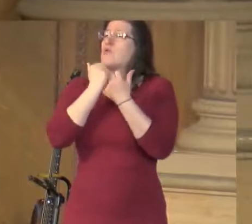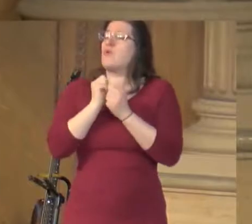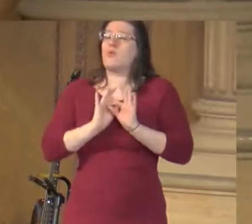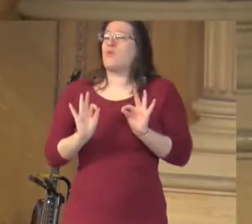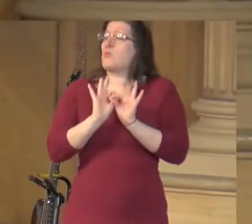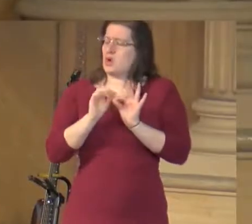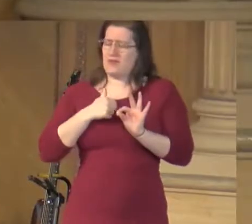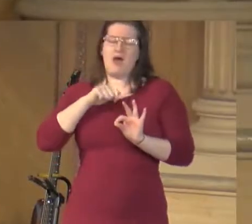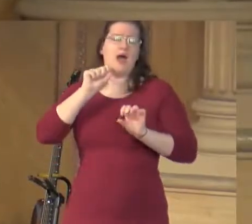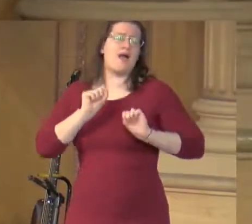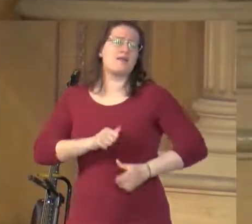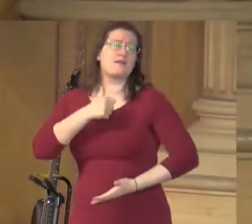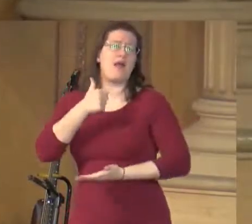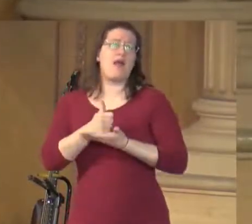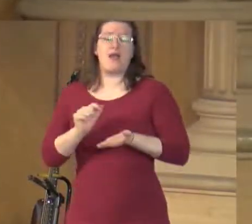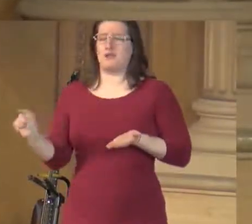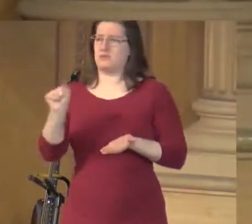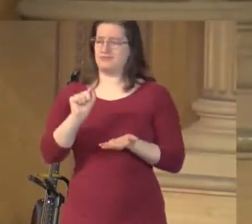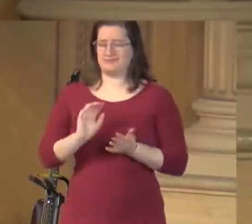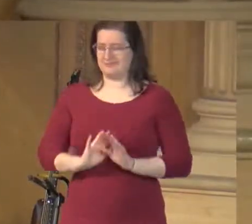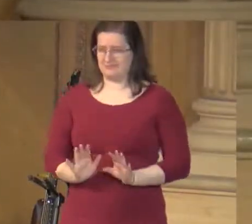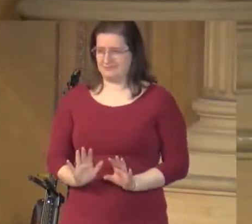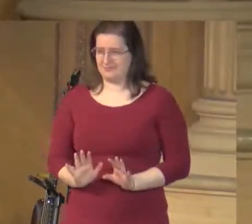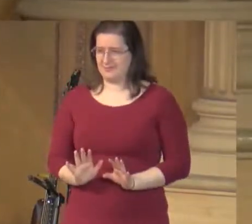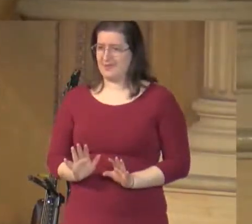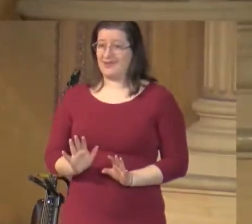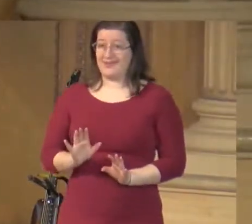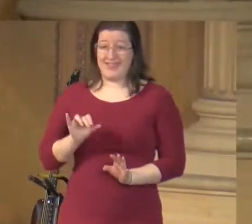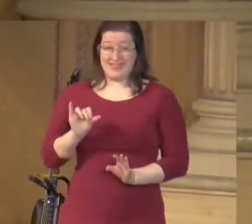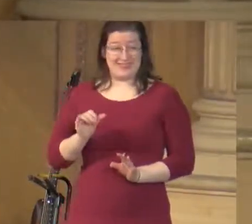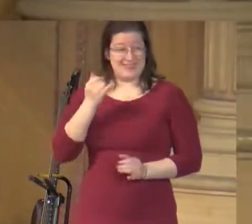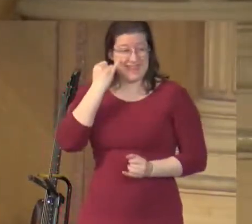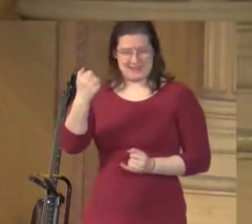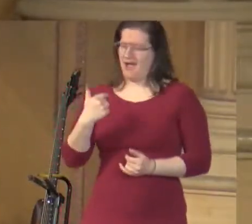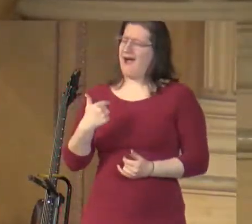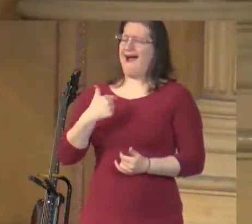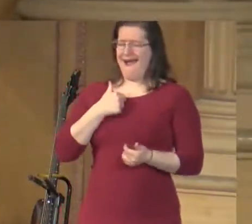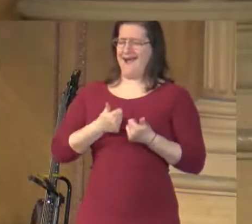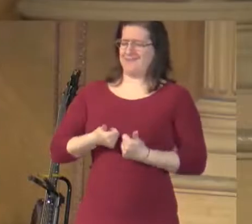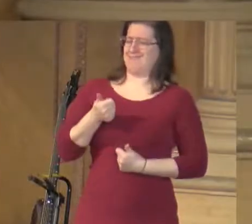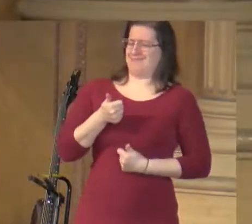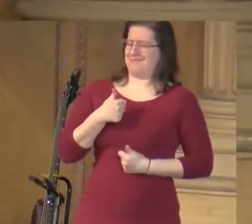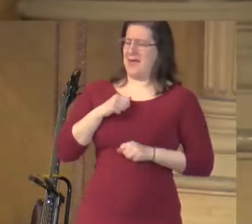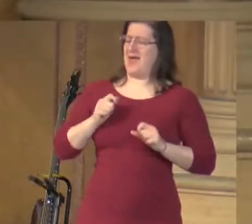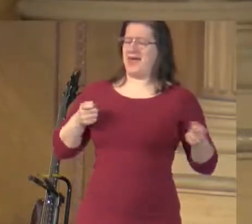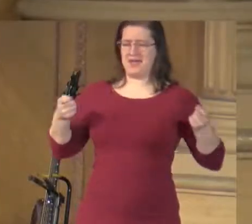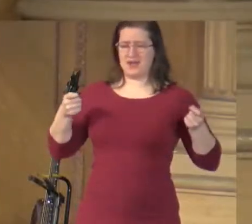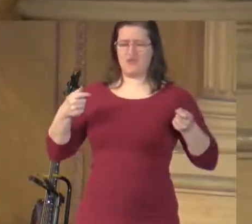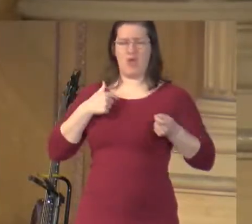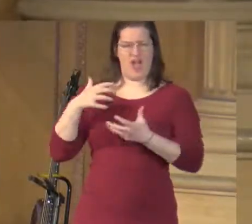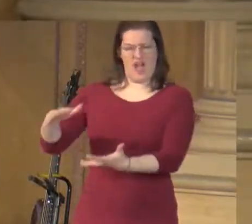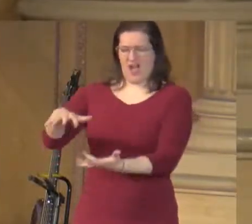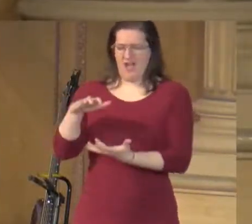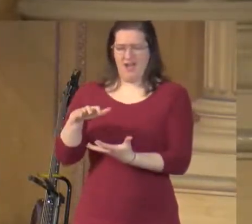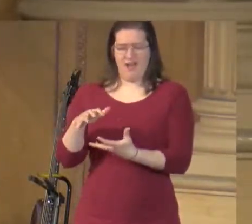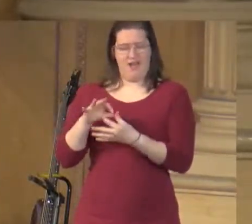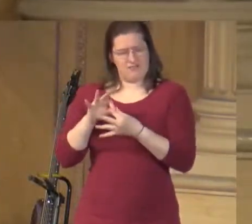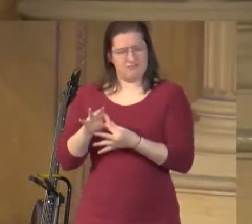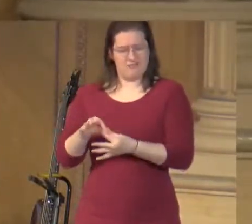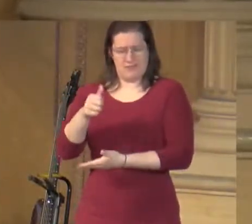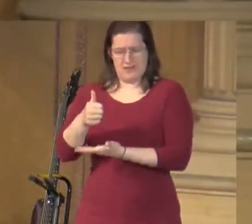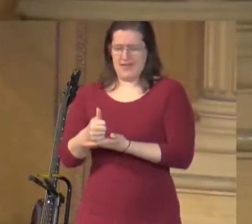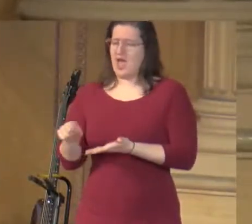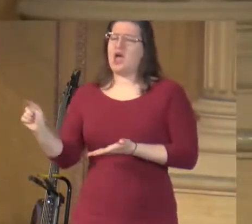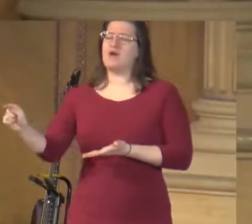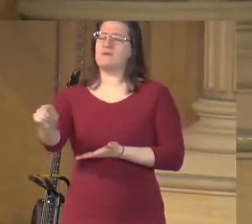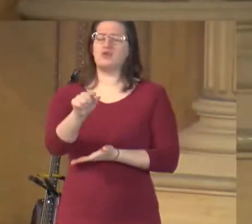people's issues. And it comes from this sense really that I'm sovereign. I have to rule things. I have to hold all things together. These people would be nothing without me.